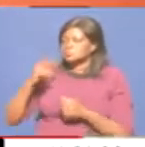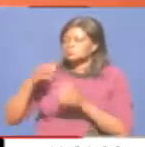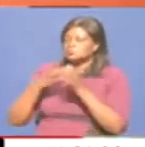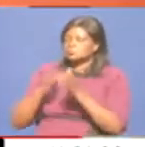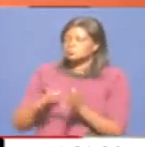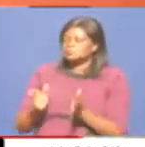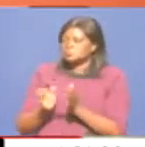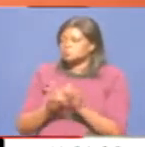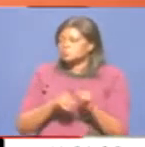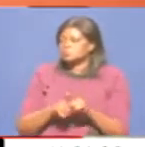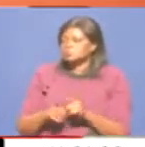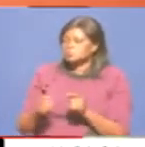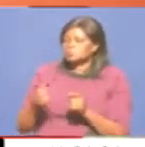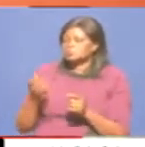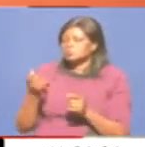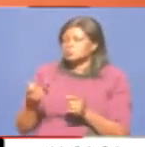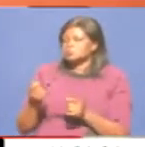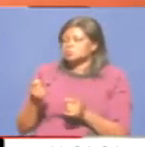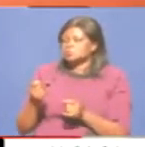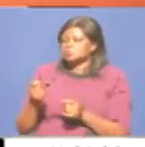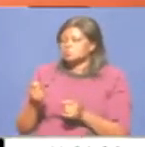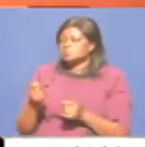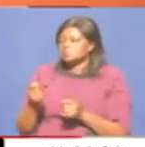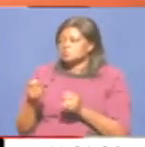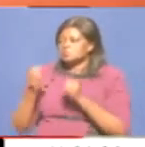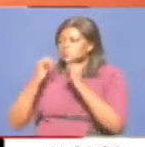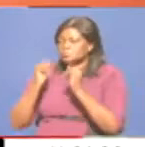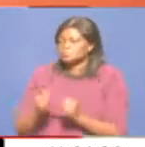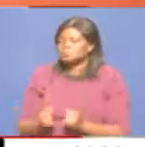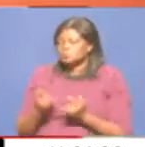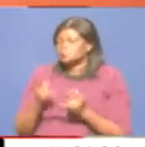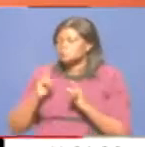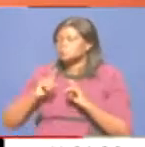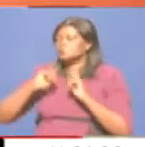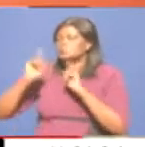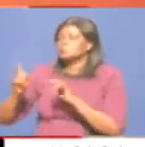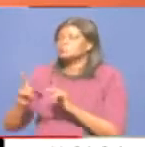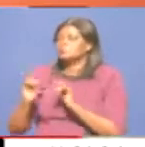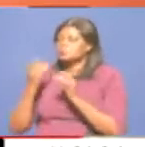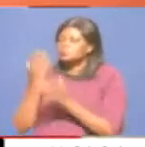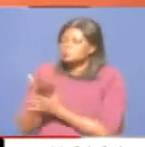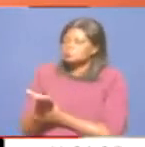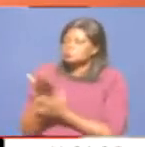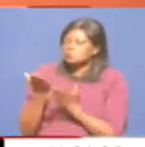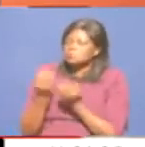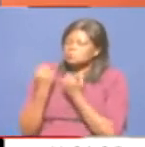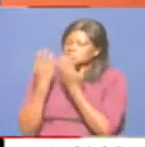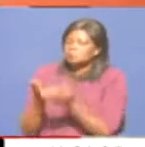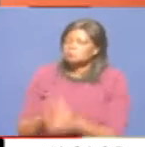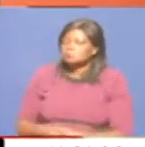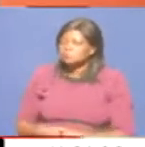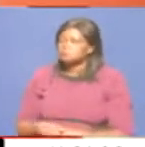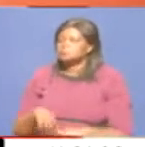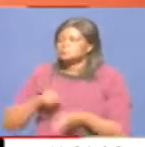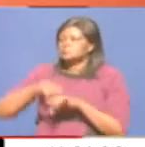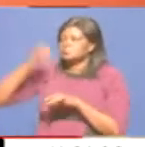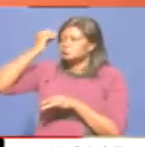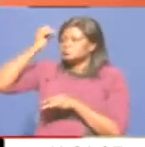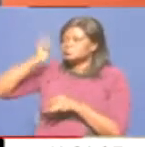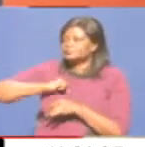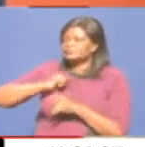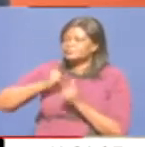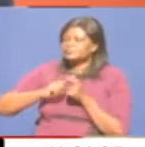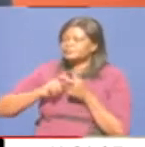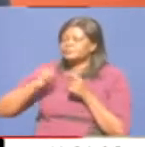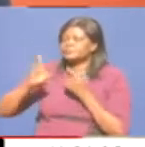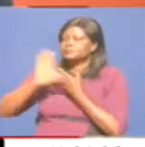you know, that they have to go and beg for services to be done, mm-hmm. when it is their right. Mm-hmm. When they learn about that, then I can tell you that this